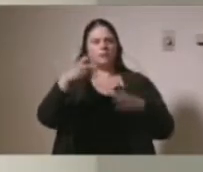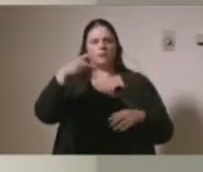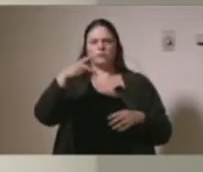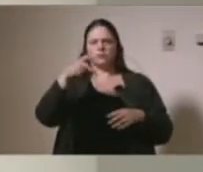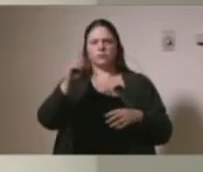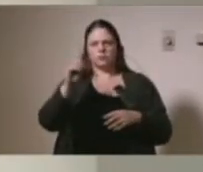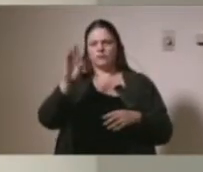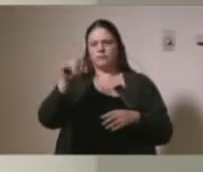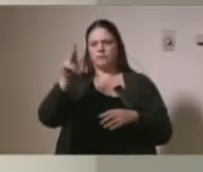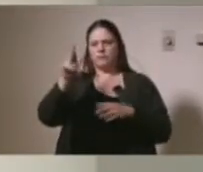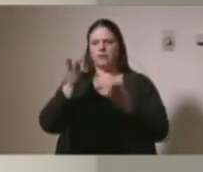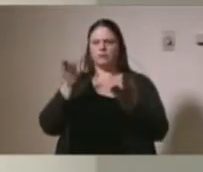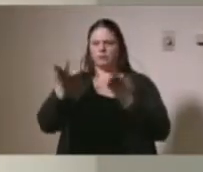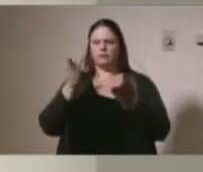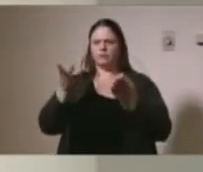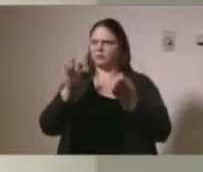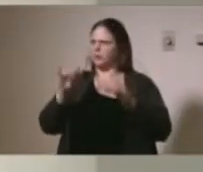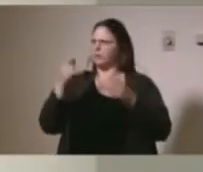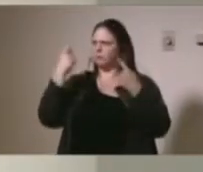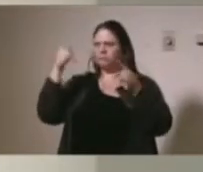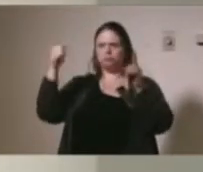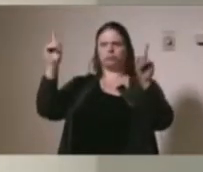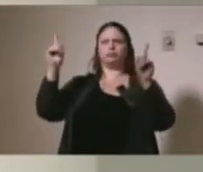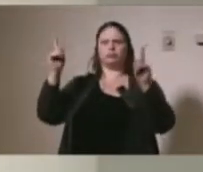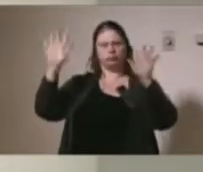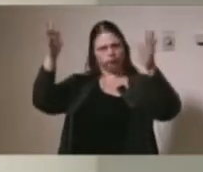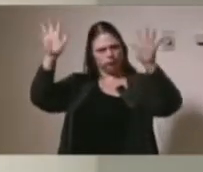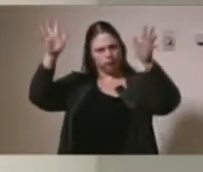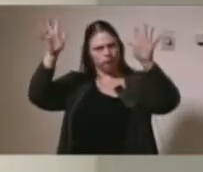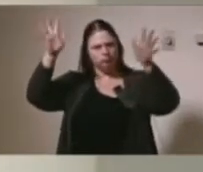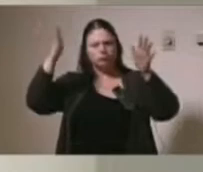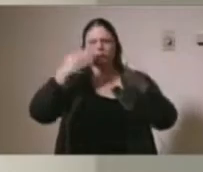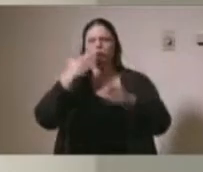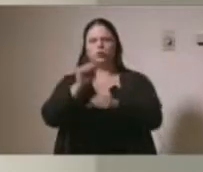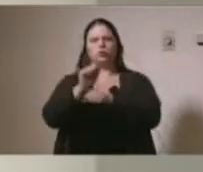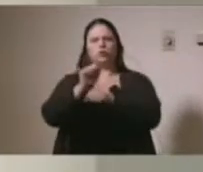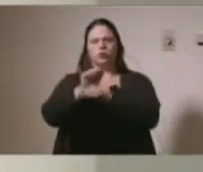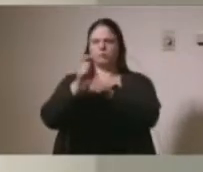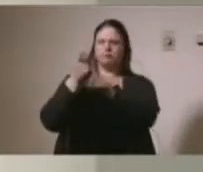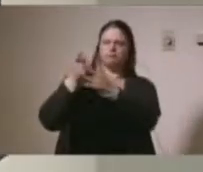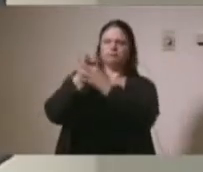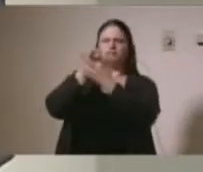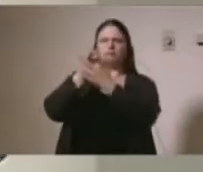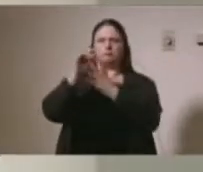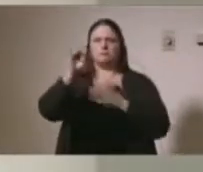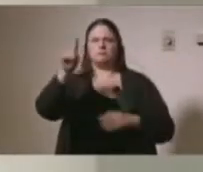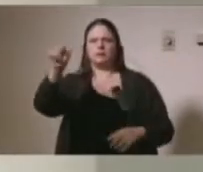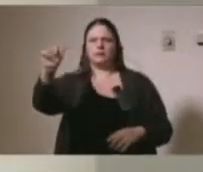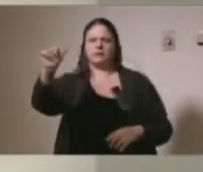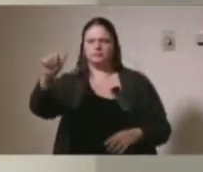an achievement that indeed we should applaud. So we should applaud ourselves for that.